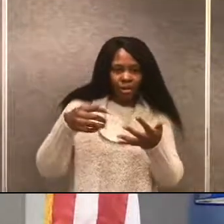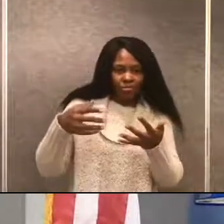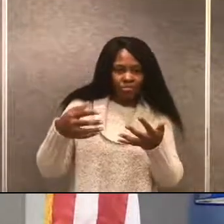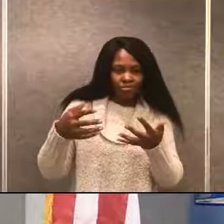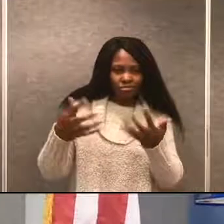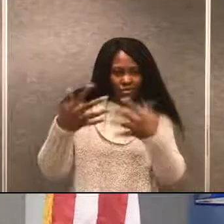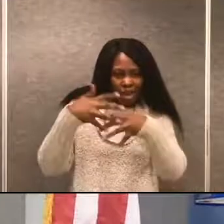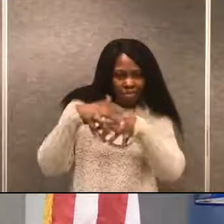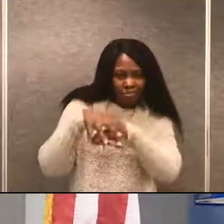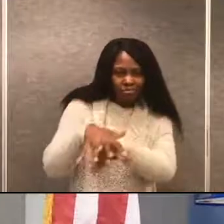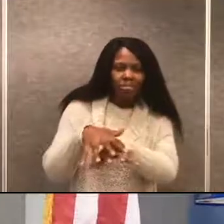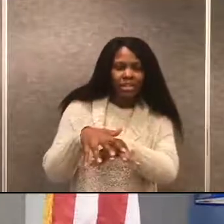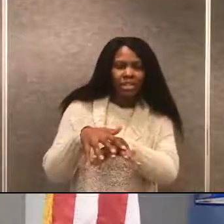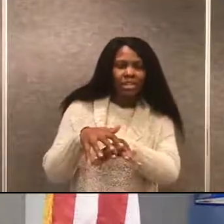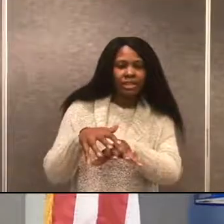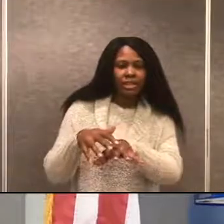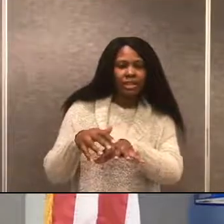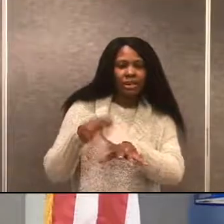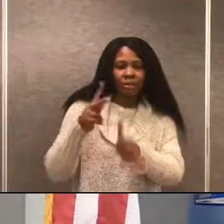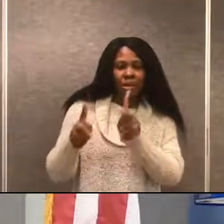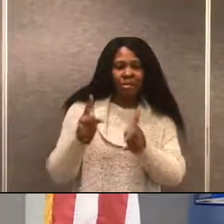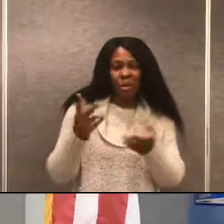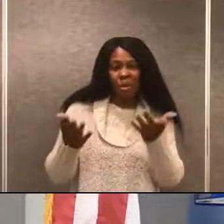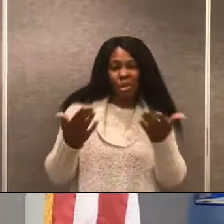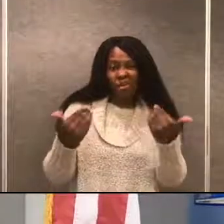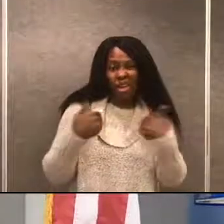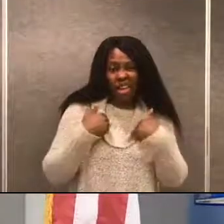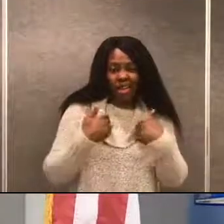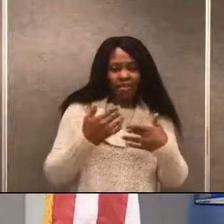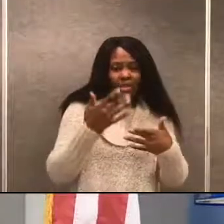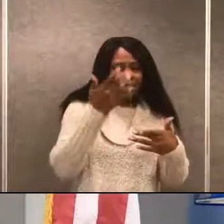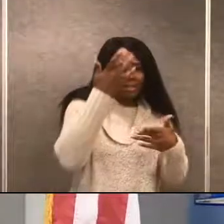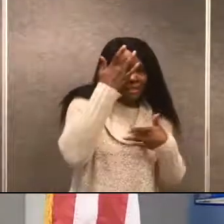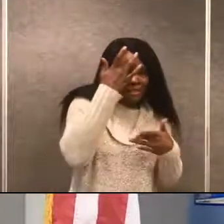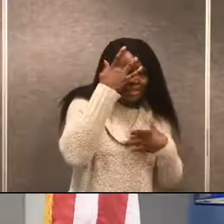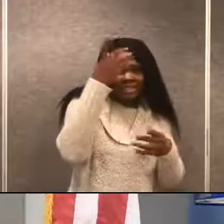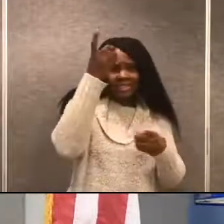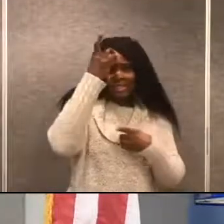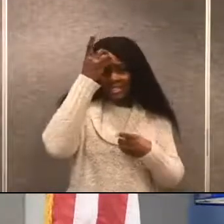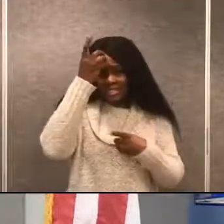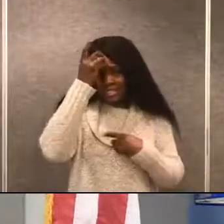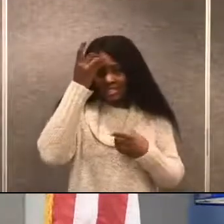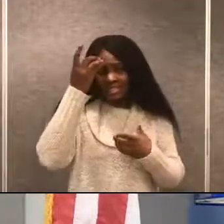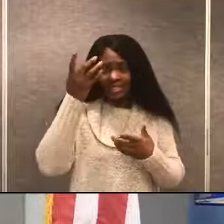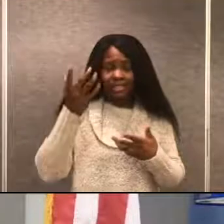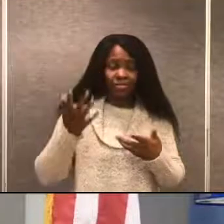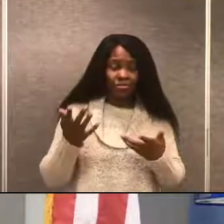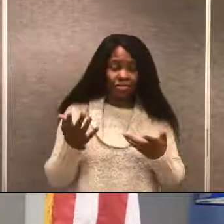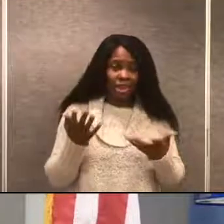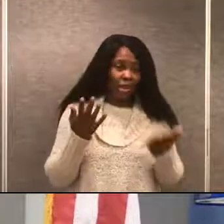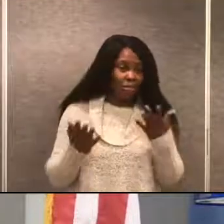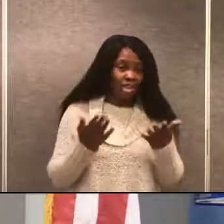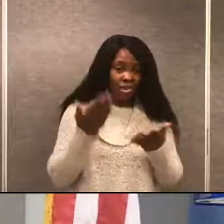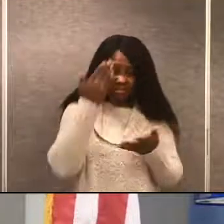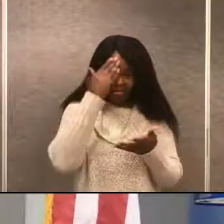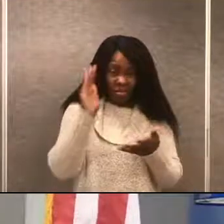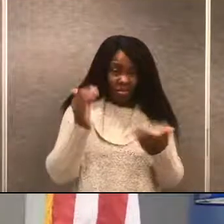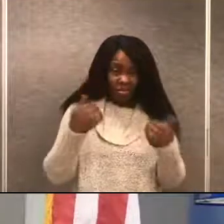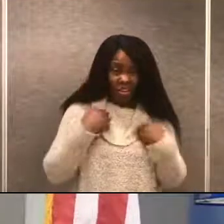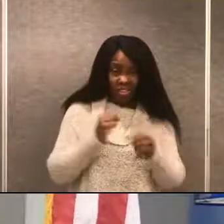you're mixing individuals who may have chronic illnesses with other individuals who may be asymptomatic, not realizing that